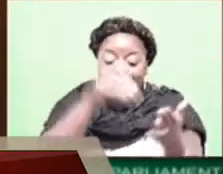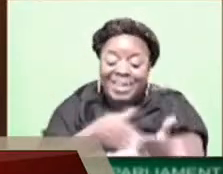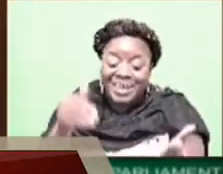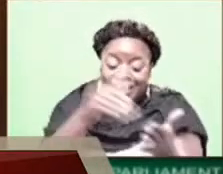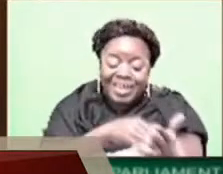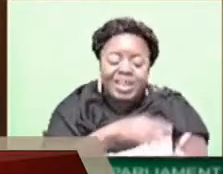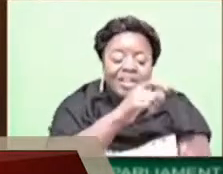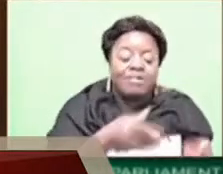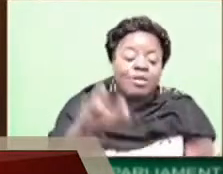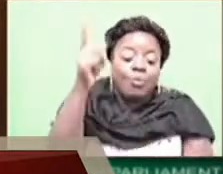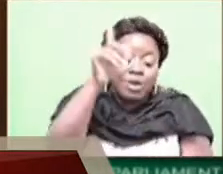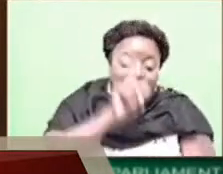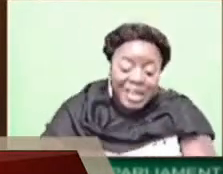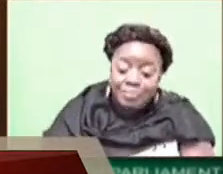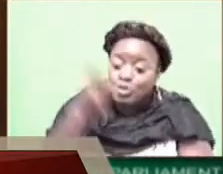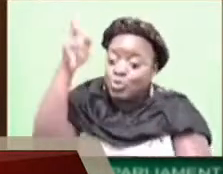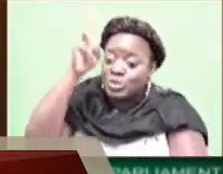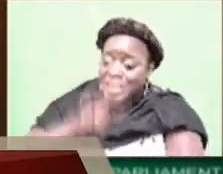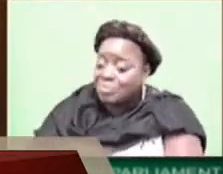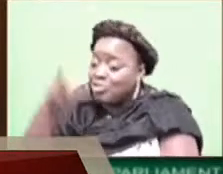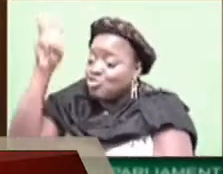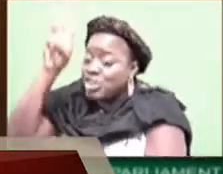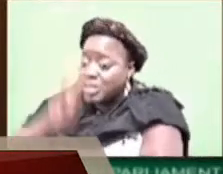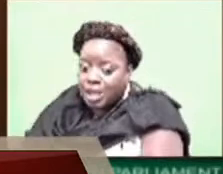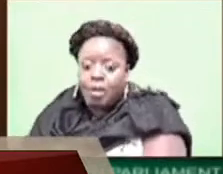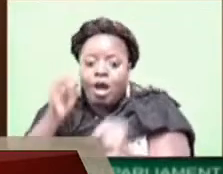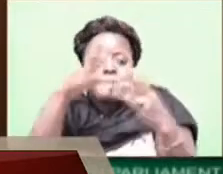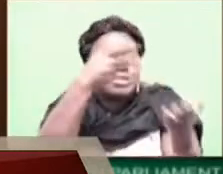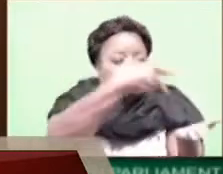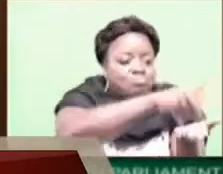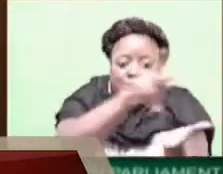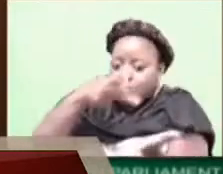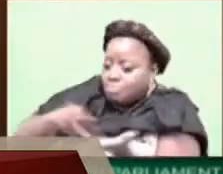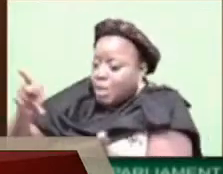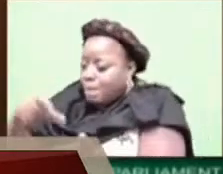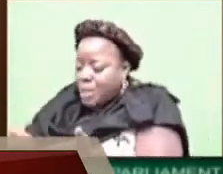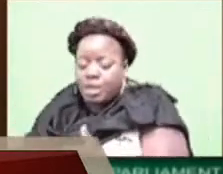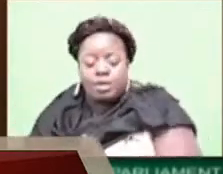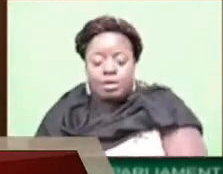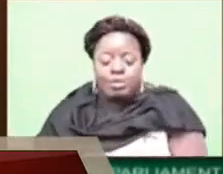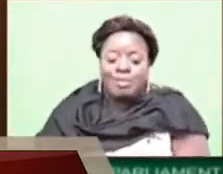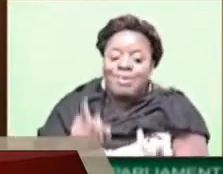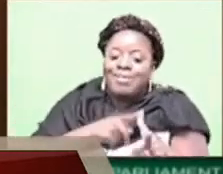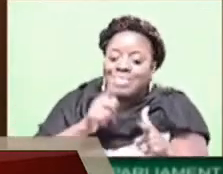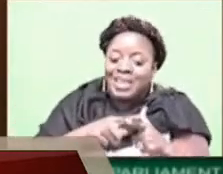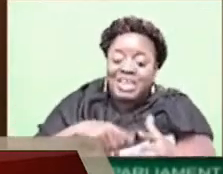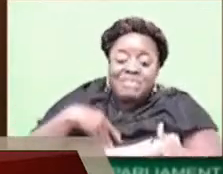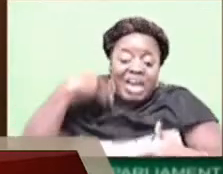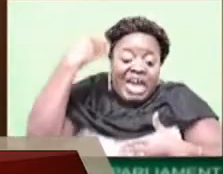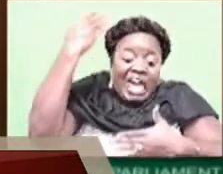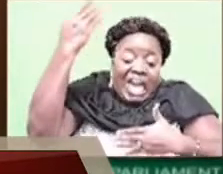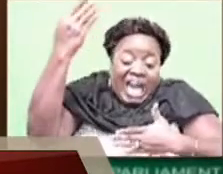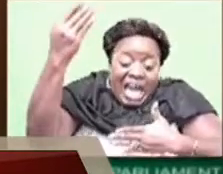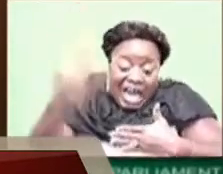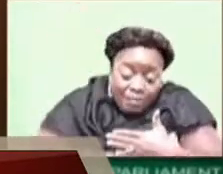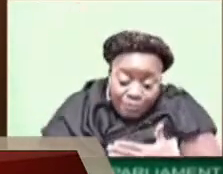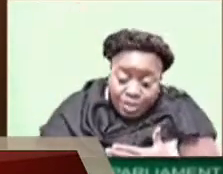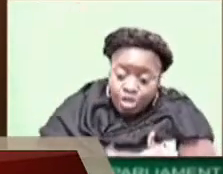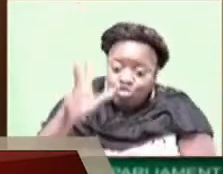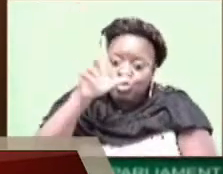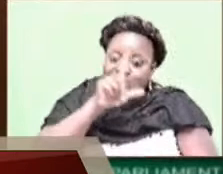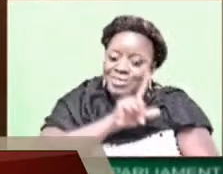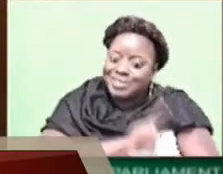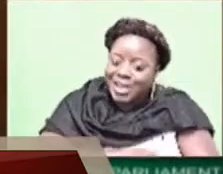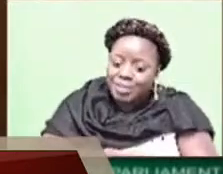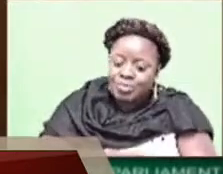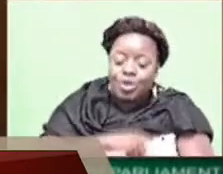offense, third offense, etc. It also then allows for easy variation of those